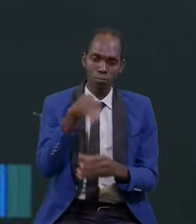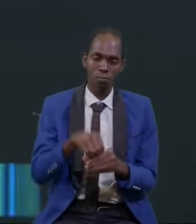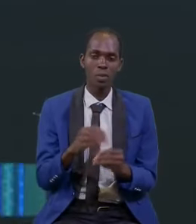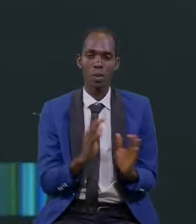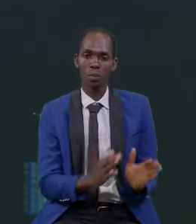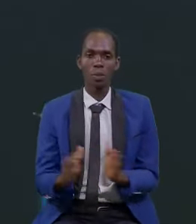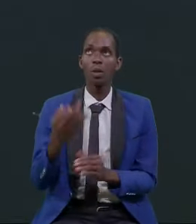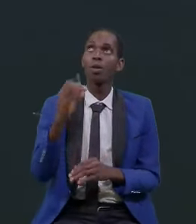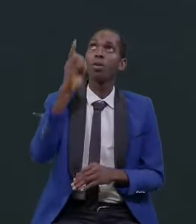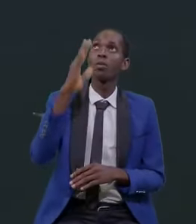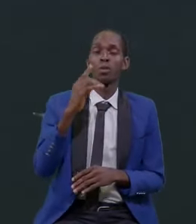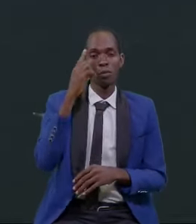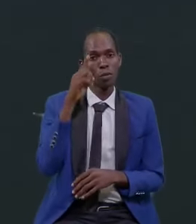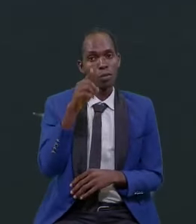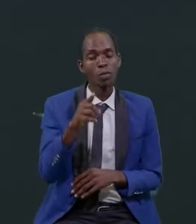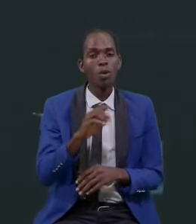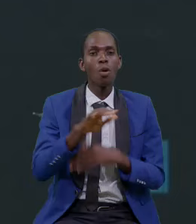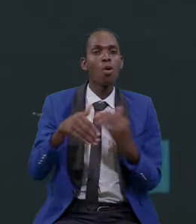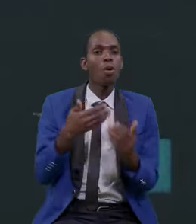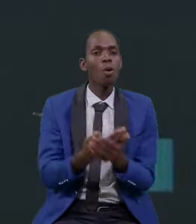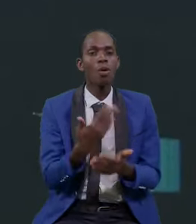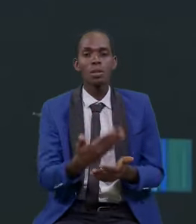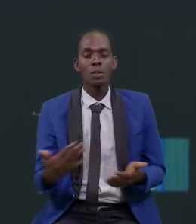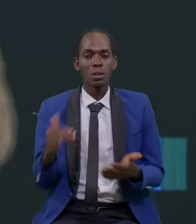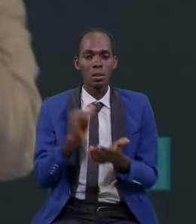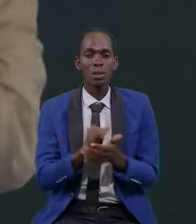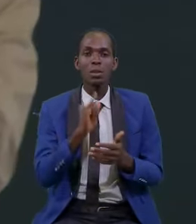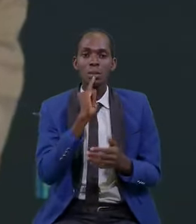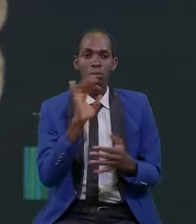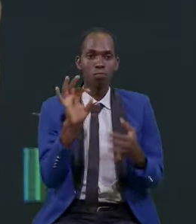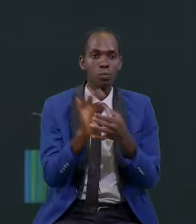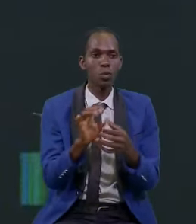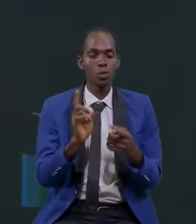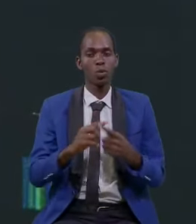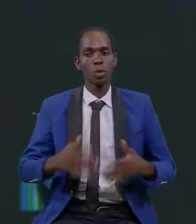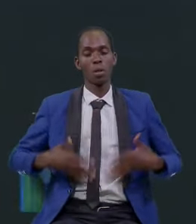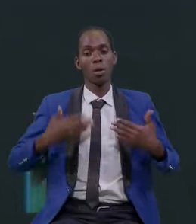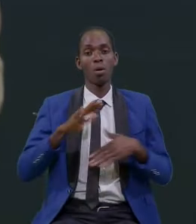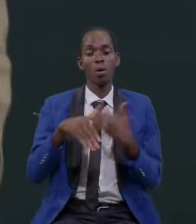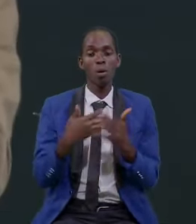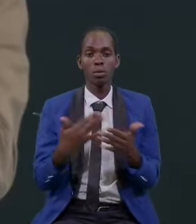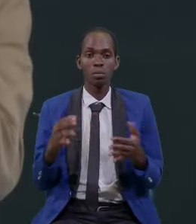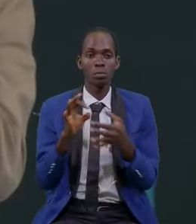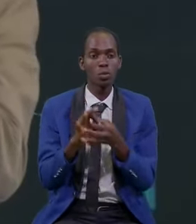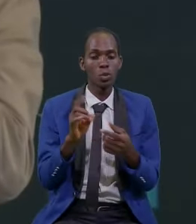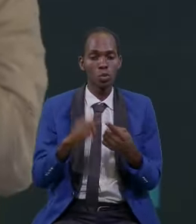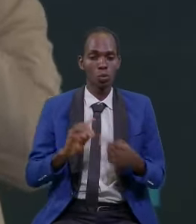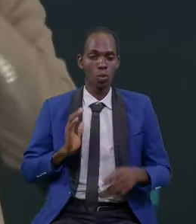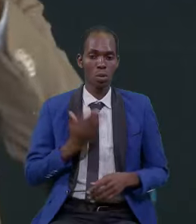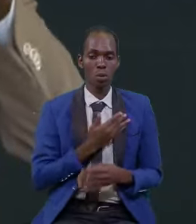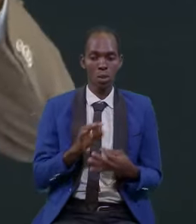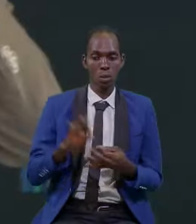all things that pertain unto life. All things that pertain unto spiritual life. Is giving